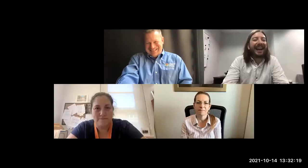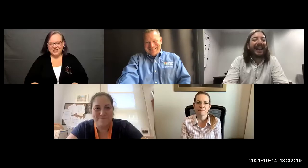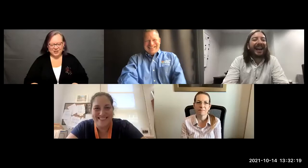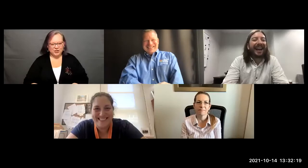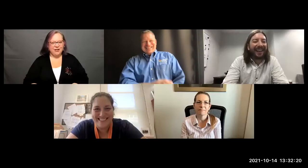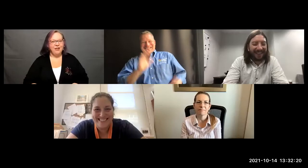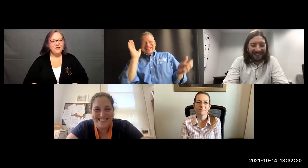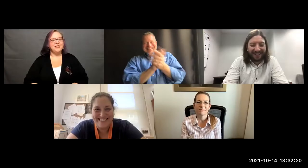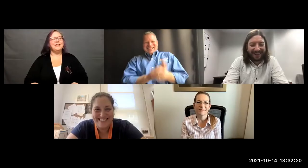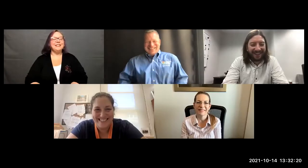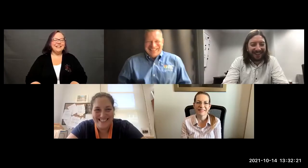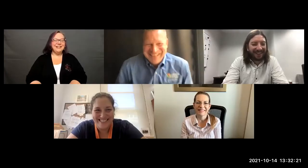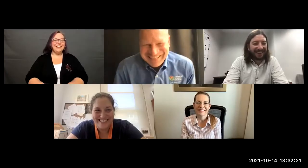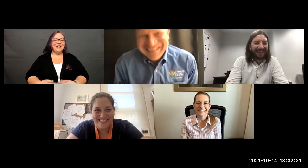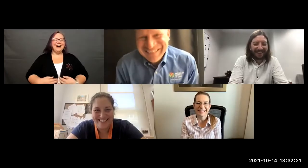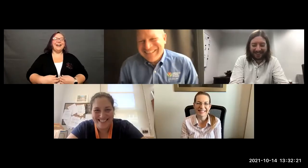Oops, I just turned it off.